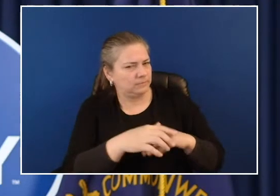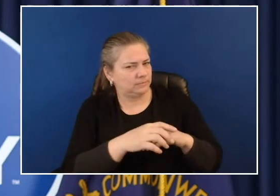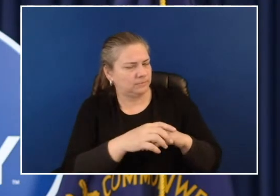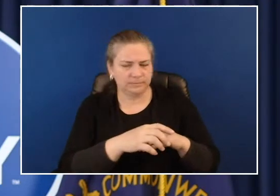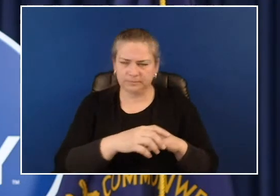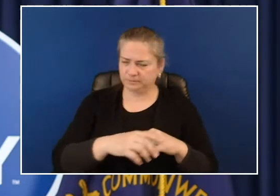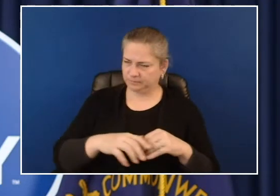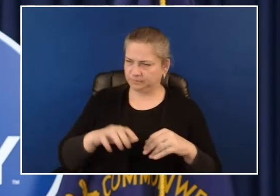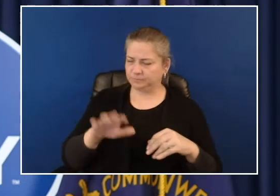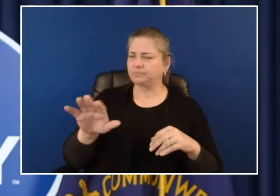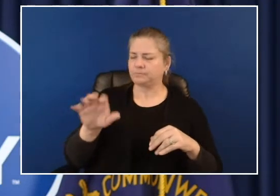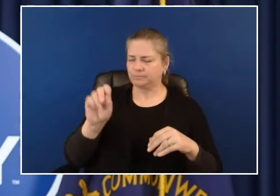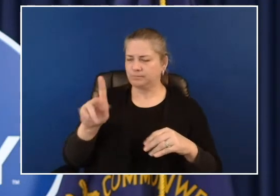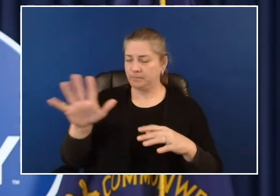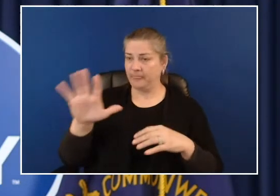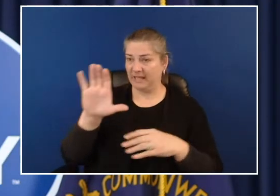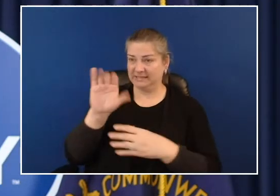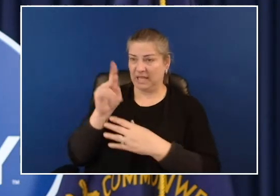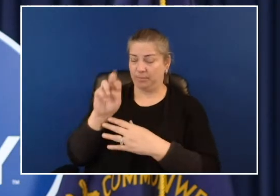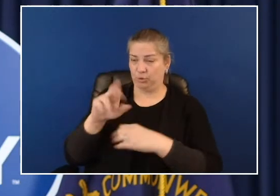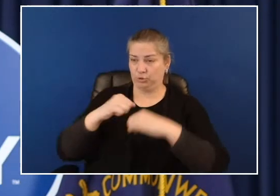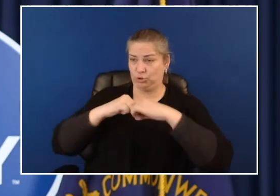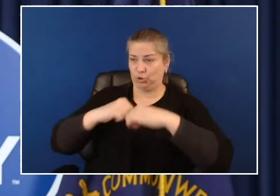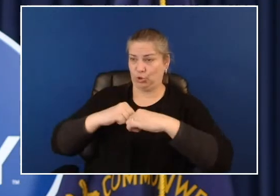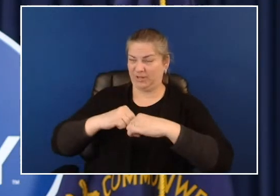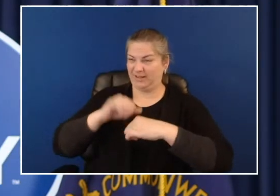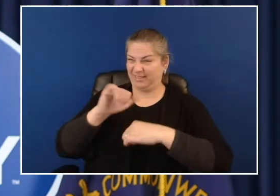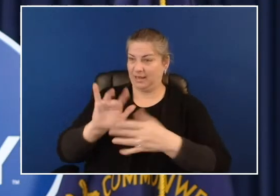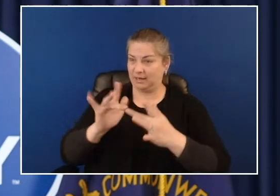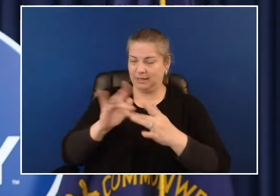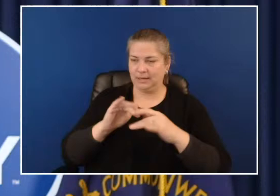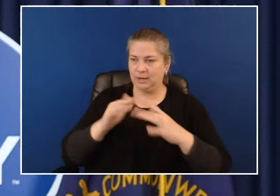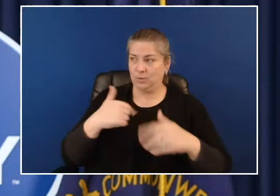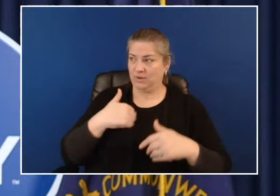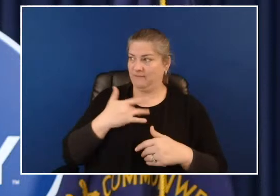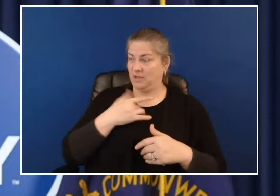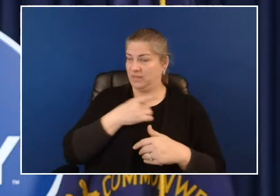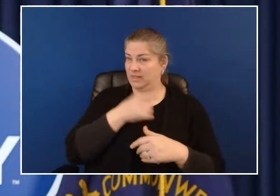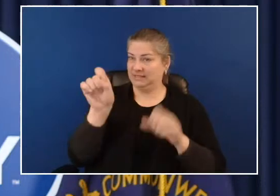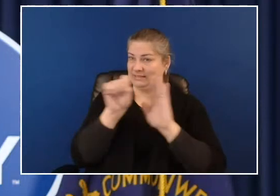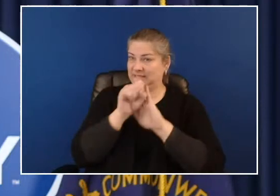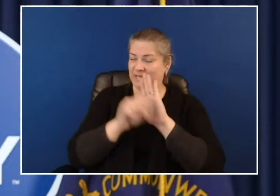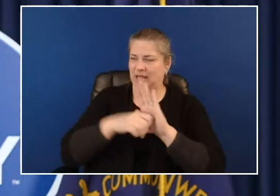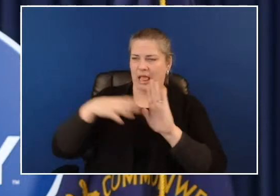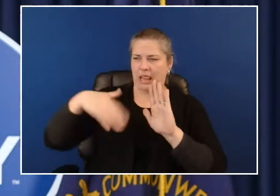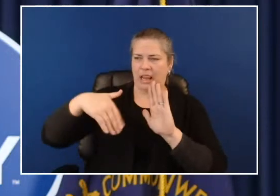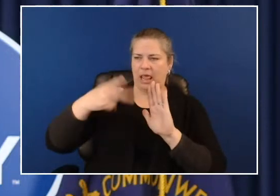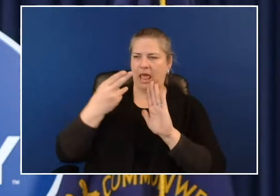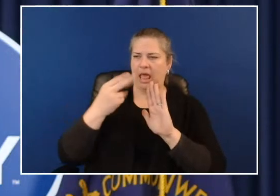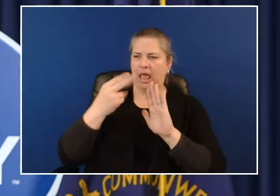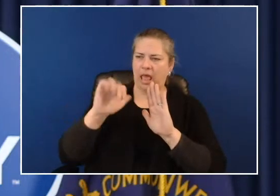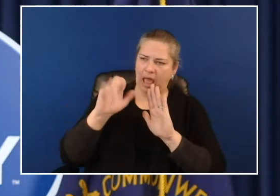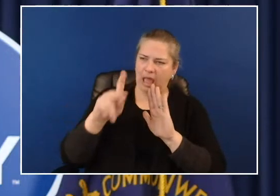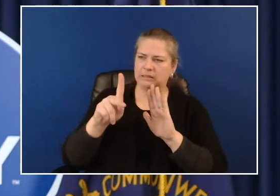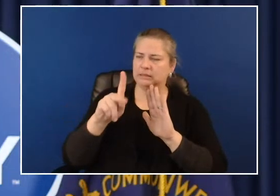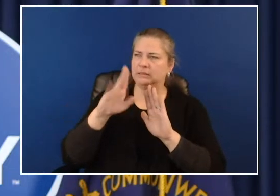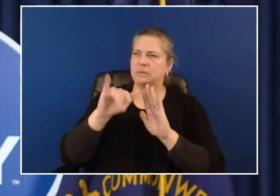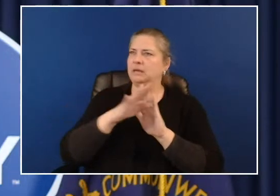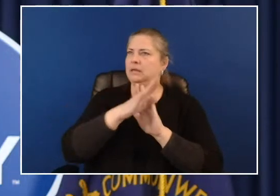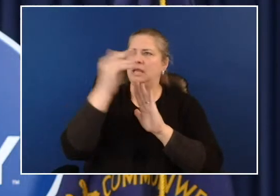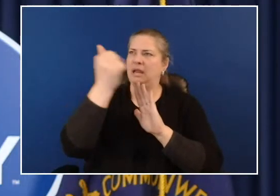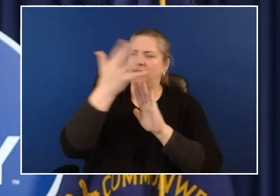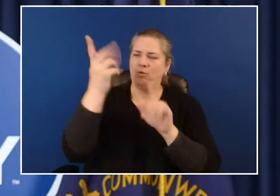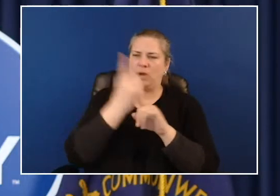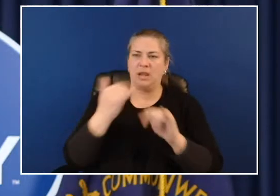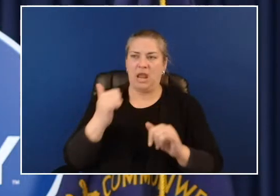On the cybersecurity side, we do not believe that the state has been hacked by any foreign power at this point. Every day we